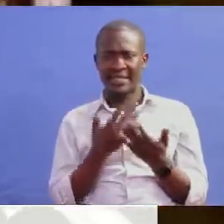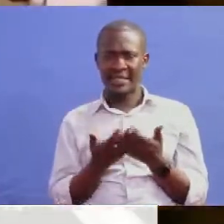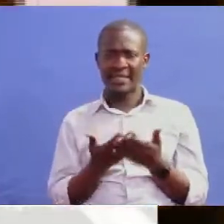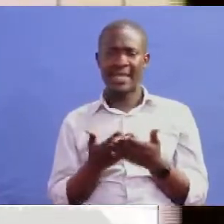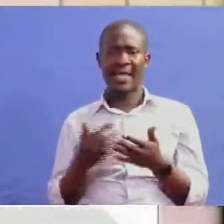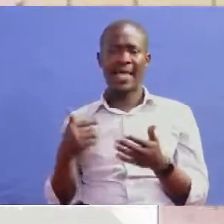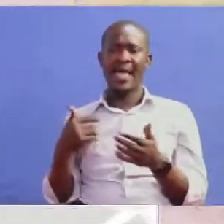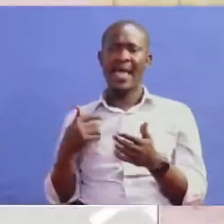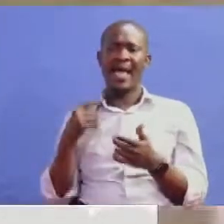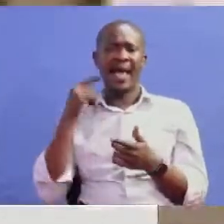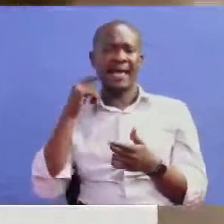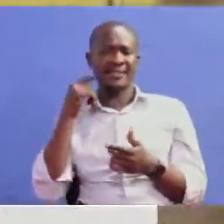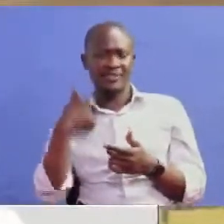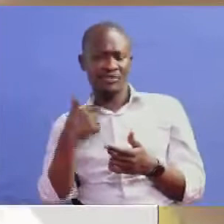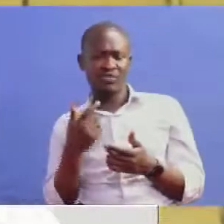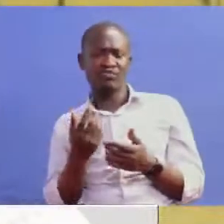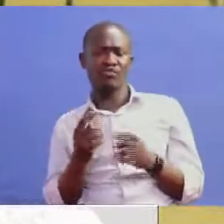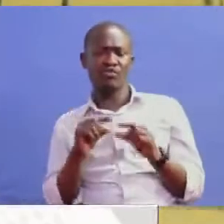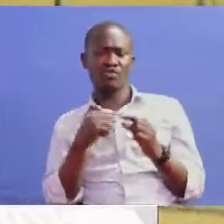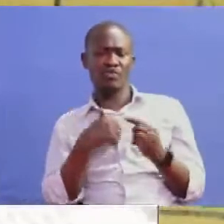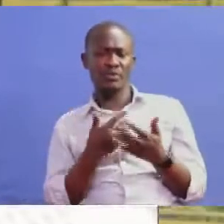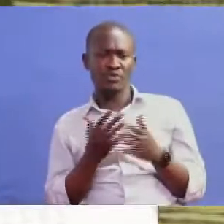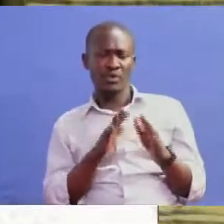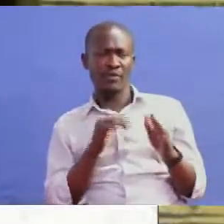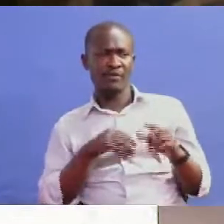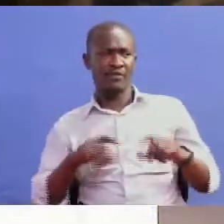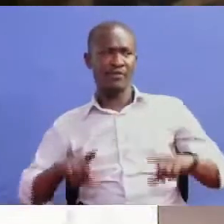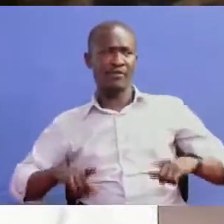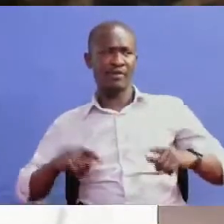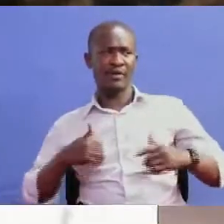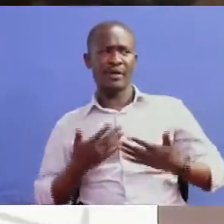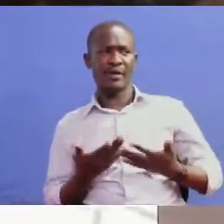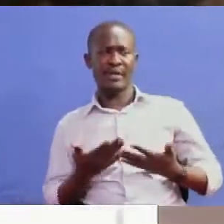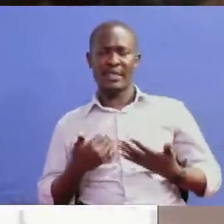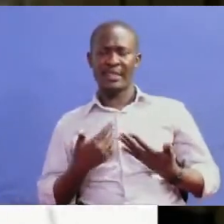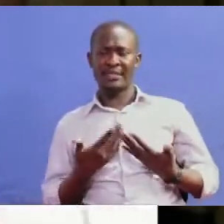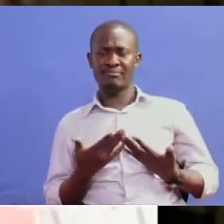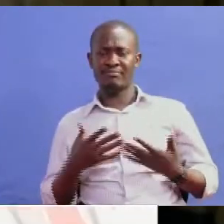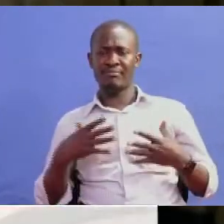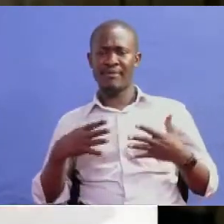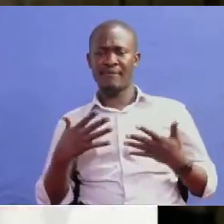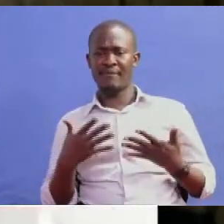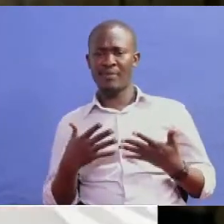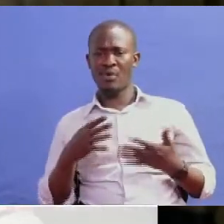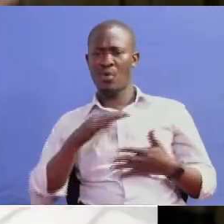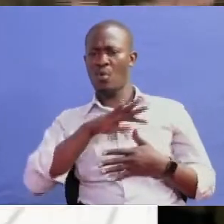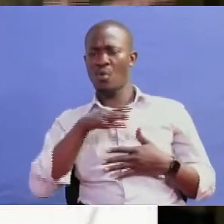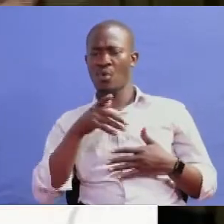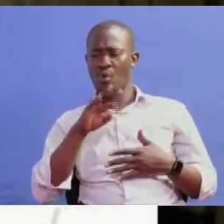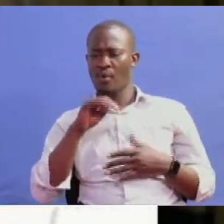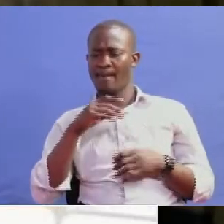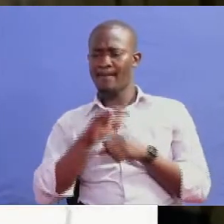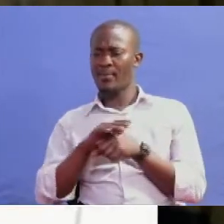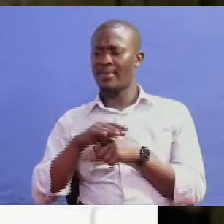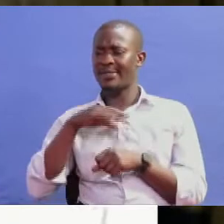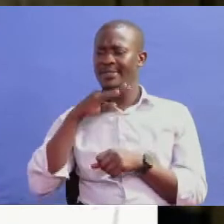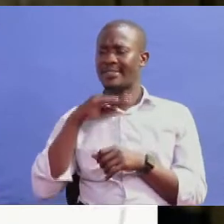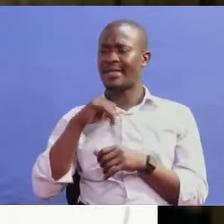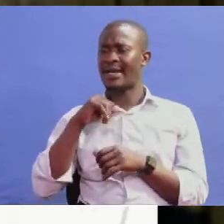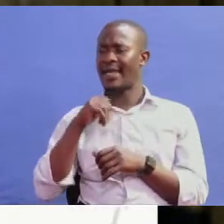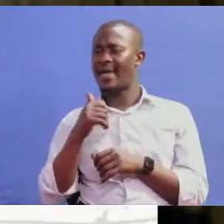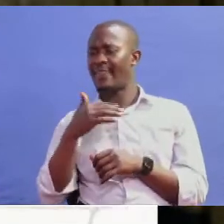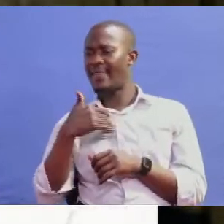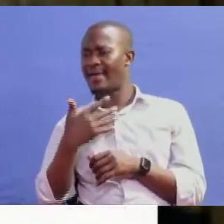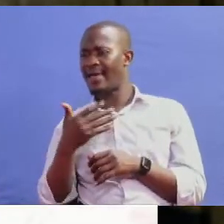loss convinced him to leave his life of crime behind. Those who were my friends back then, but all of them, most of them are dead, and